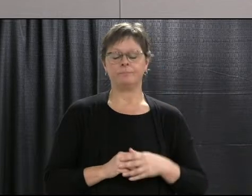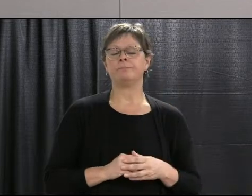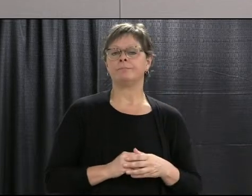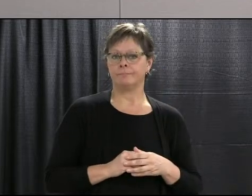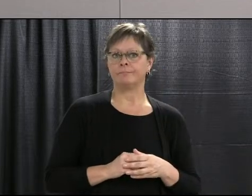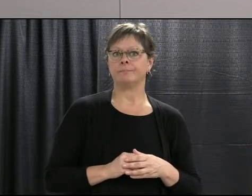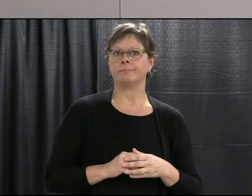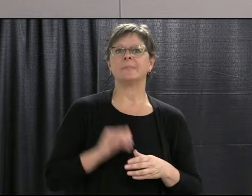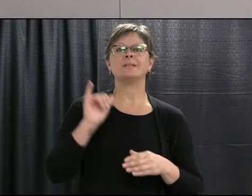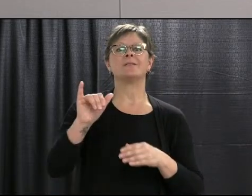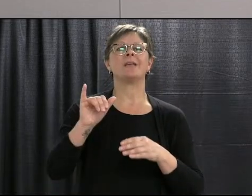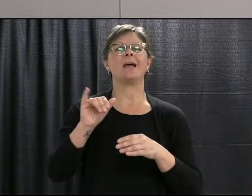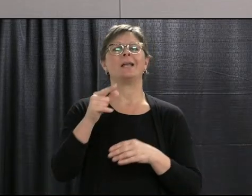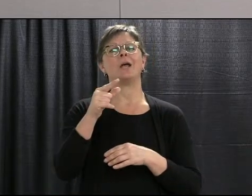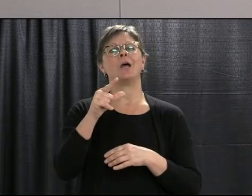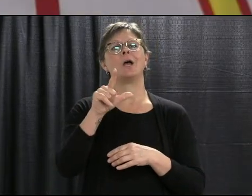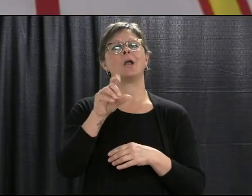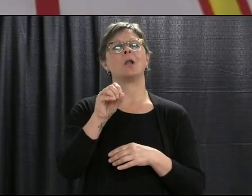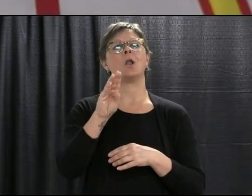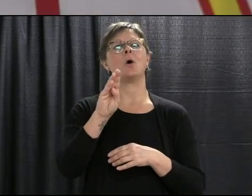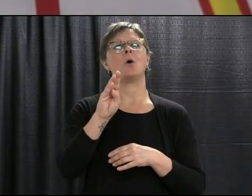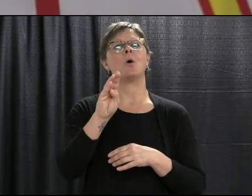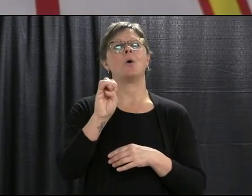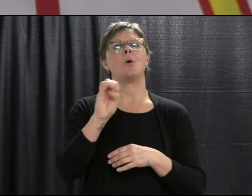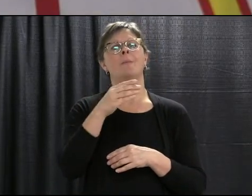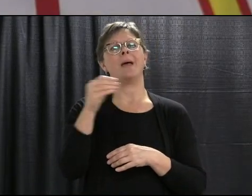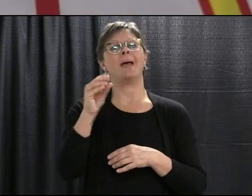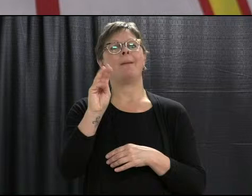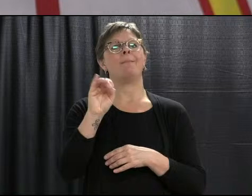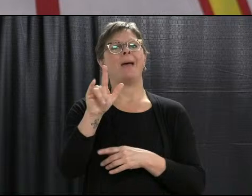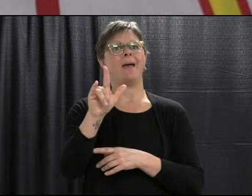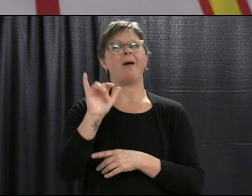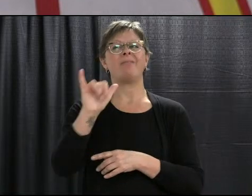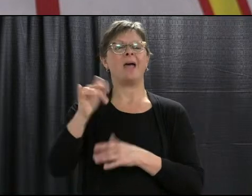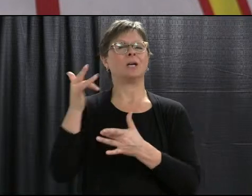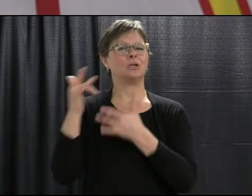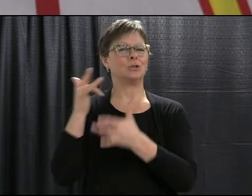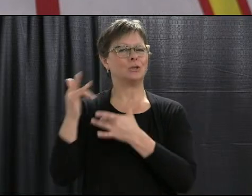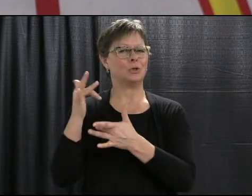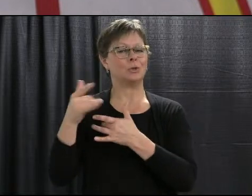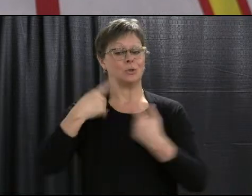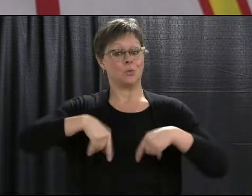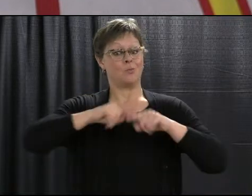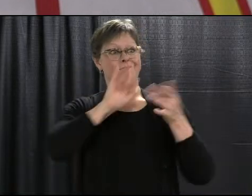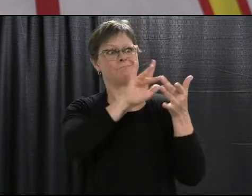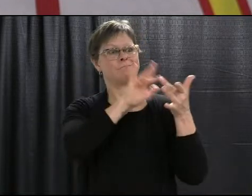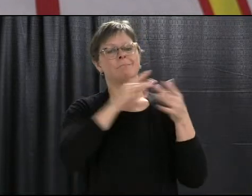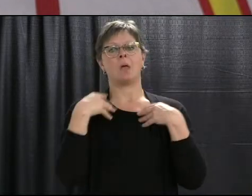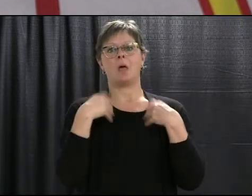concerns raised by the Globe and Mail, we've reached out to the health authority.